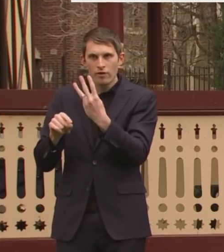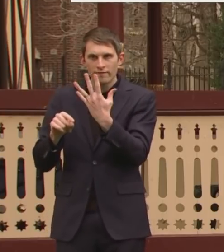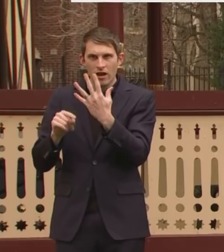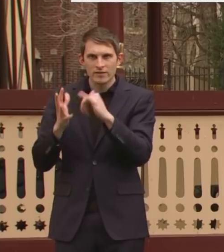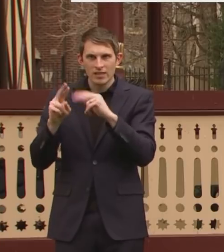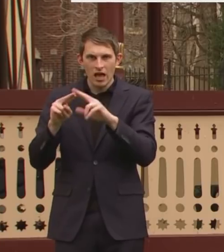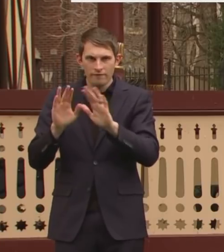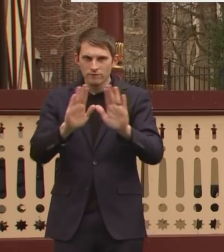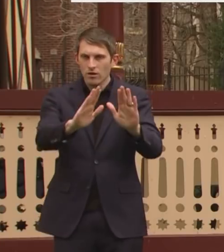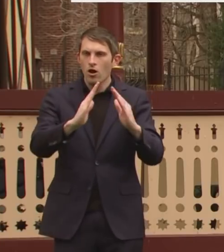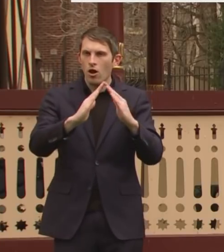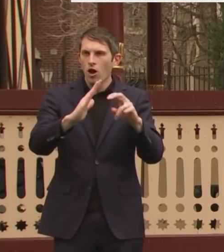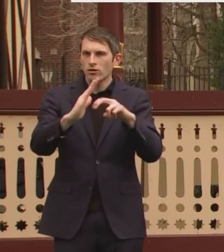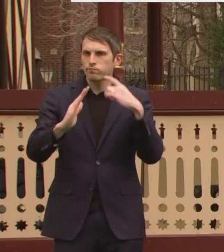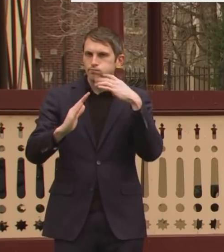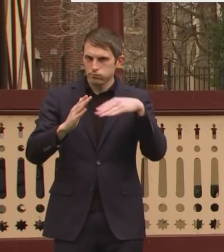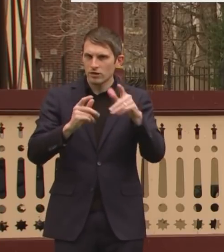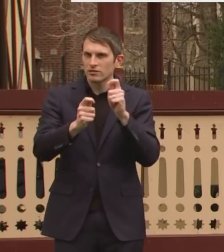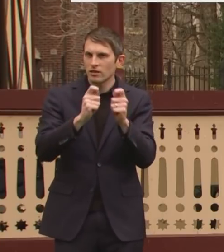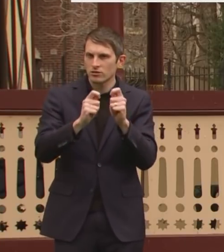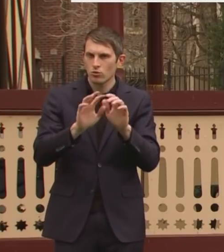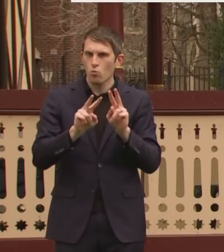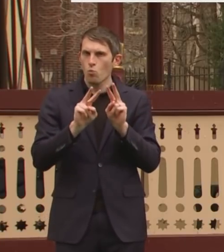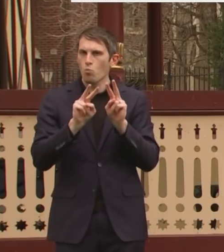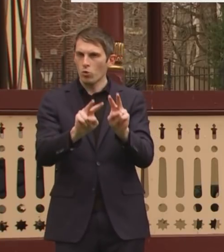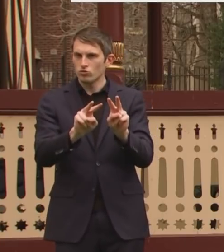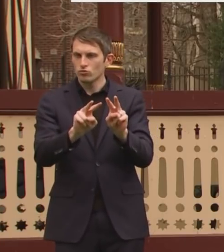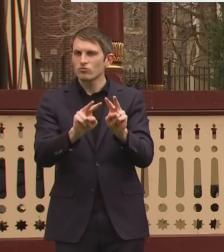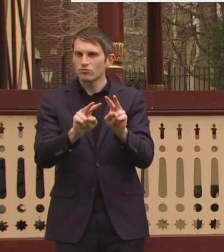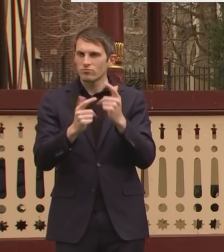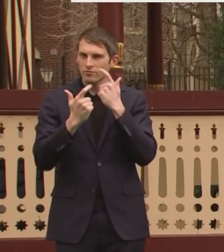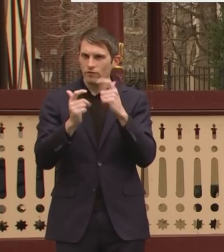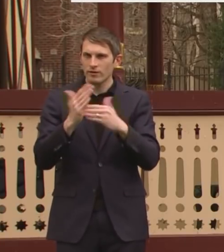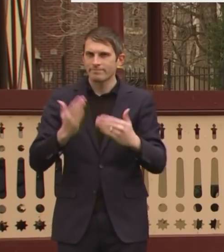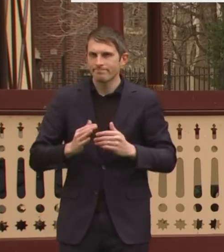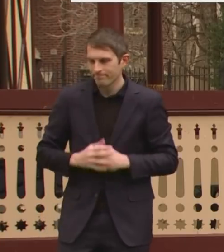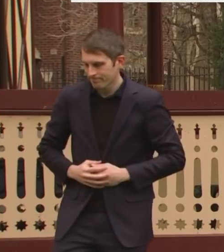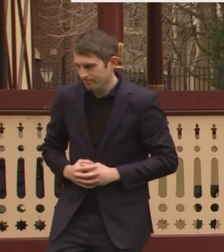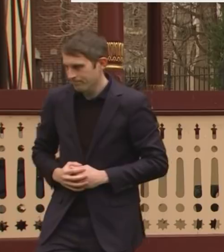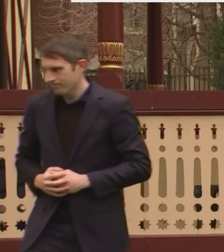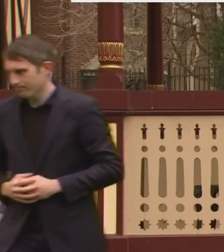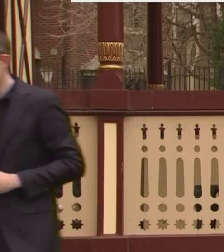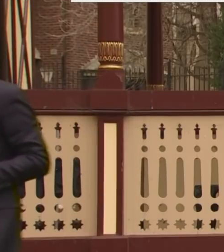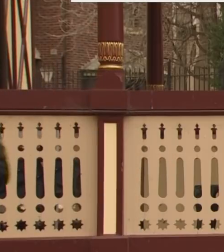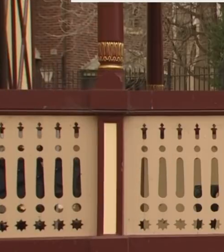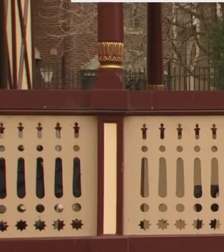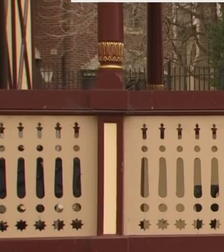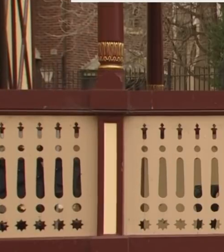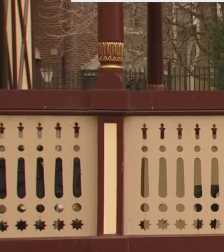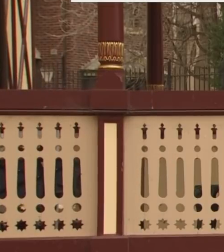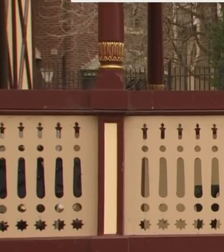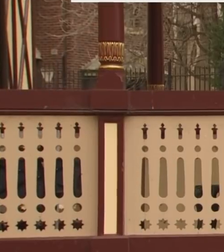nurse and all of those contacts are in quarantine. There'll be further work to assess the impact,